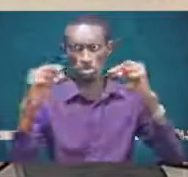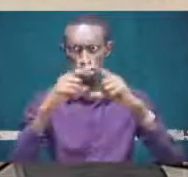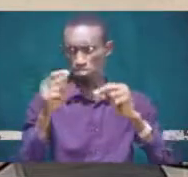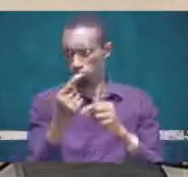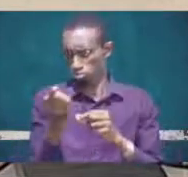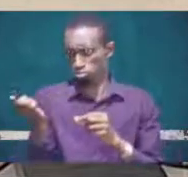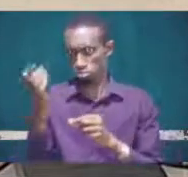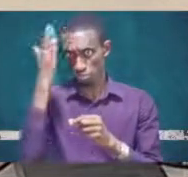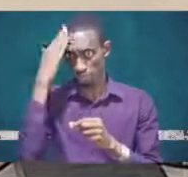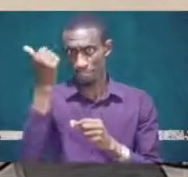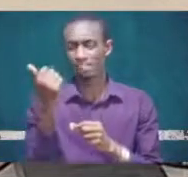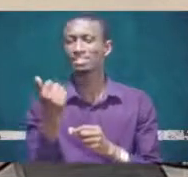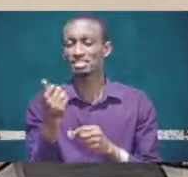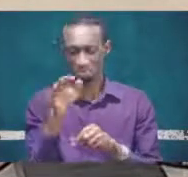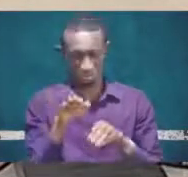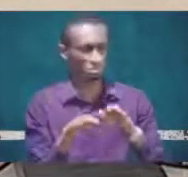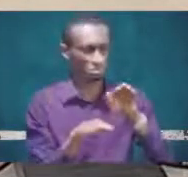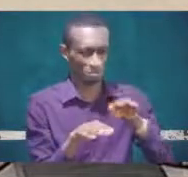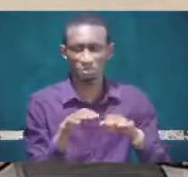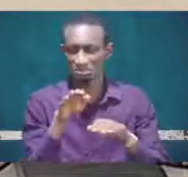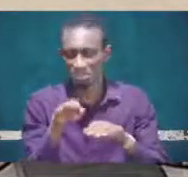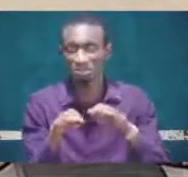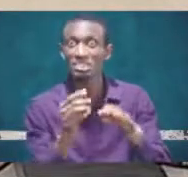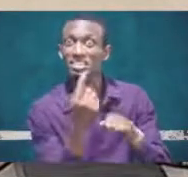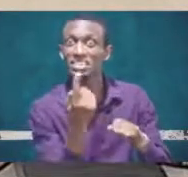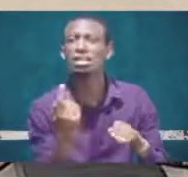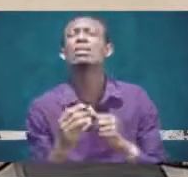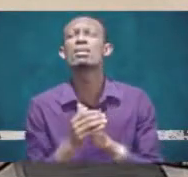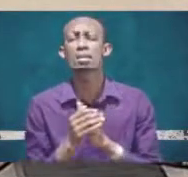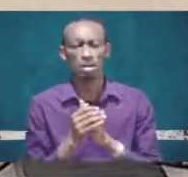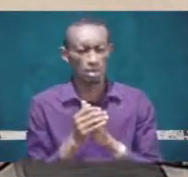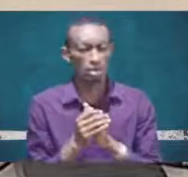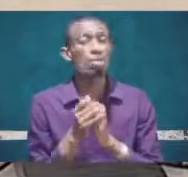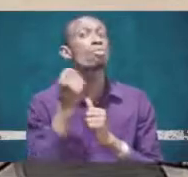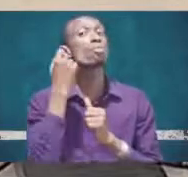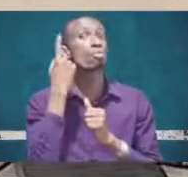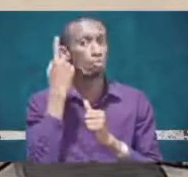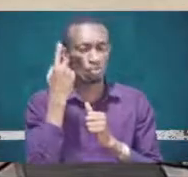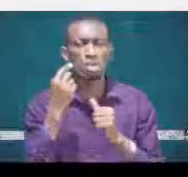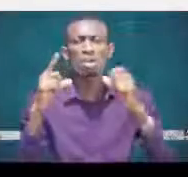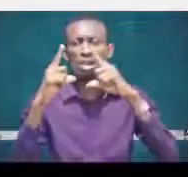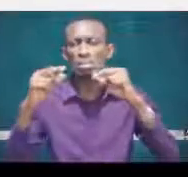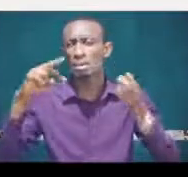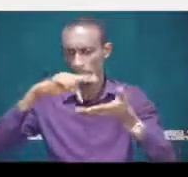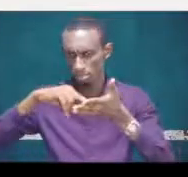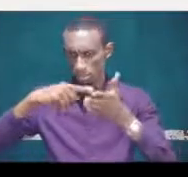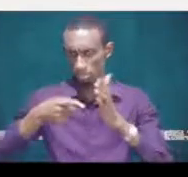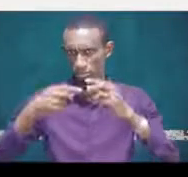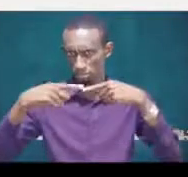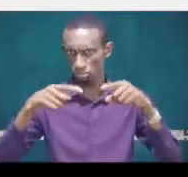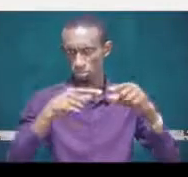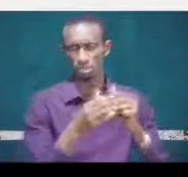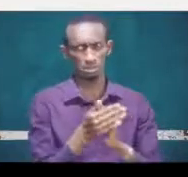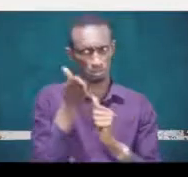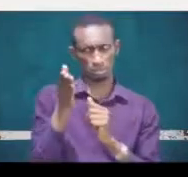step describing different types of epithelial tissues. Let us start with what